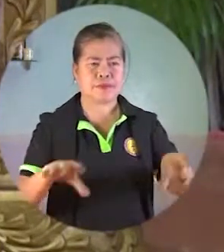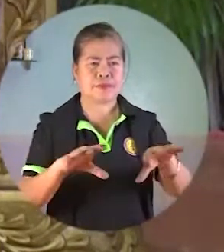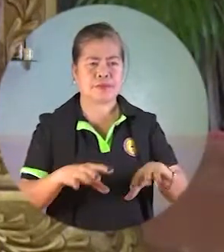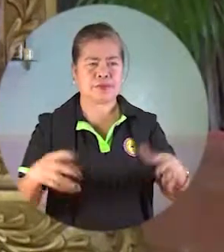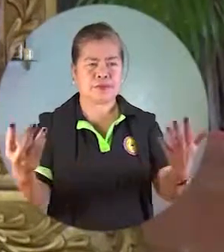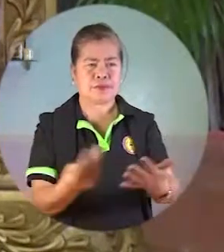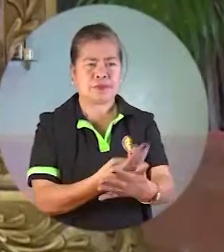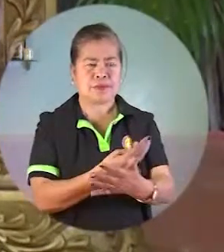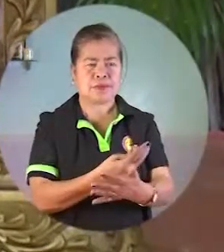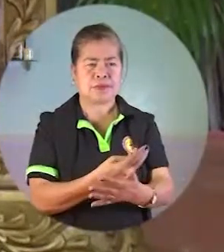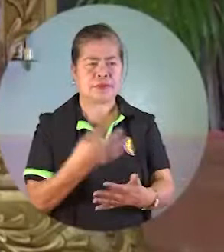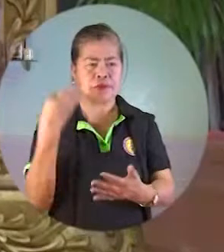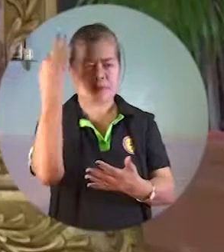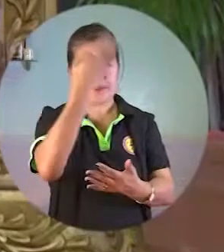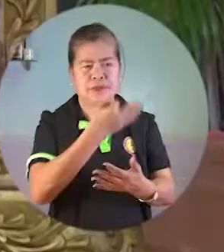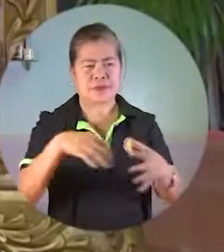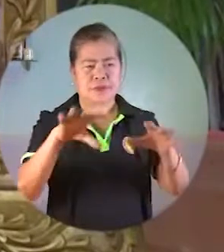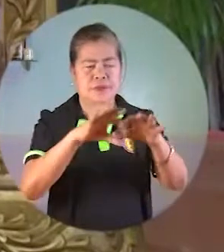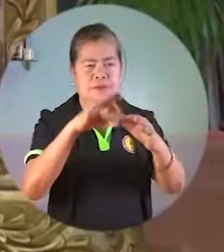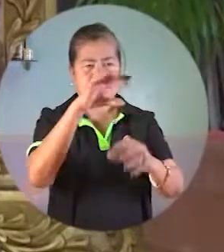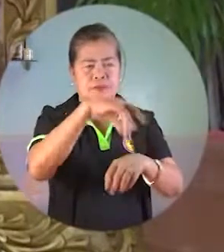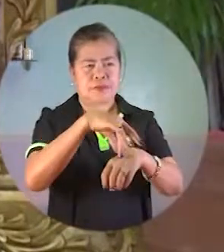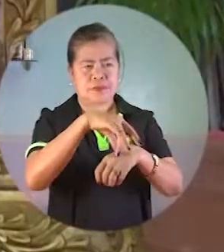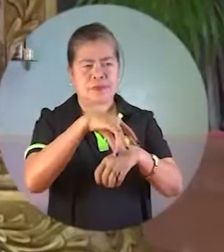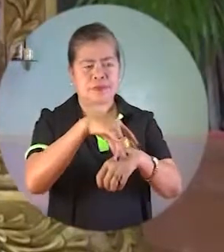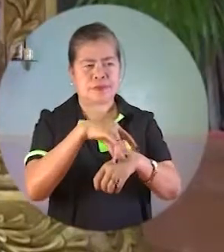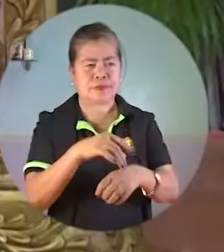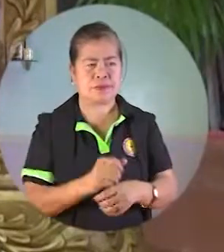created, thou shalt renew the face of the earth."